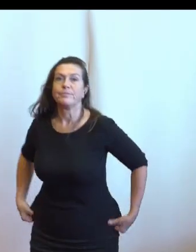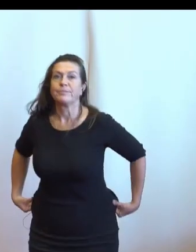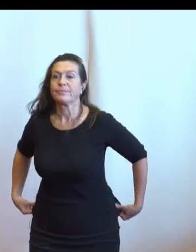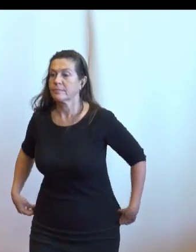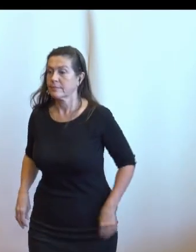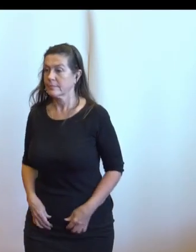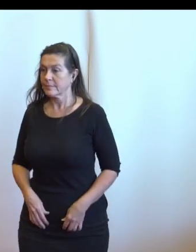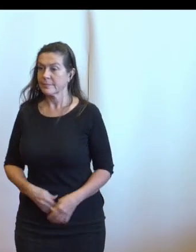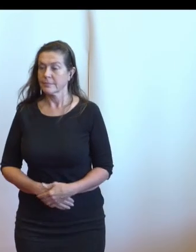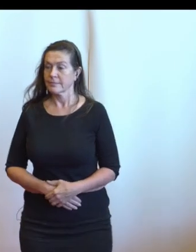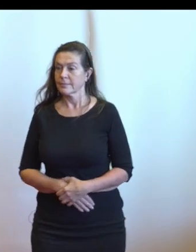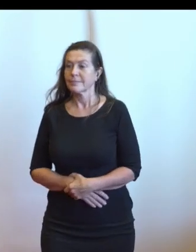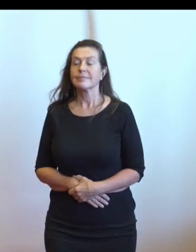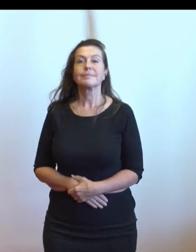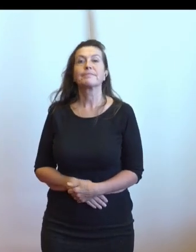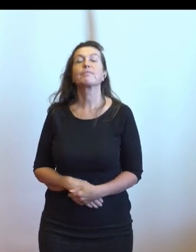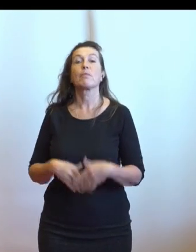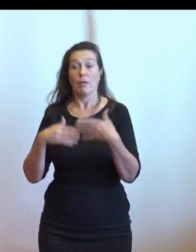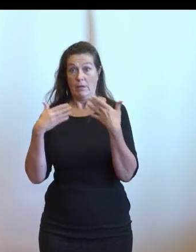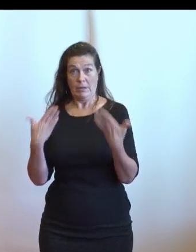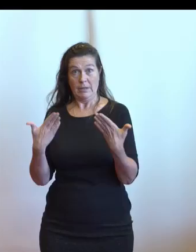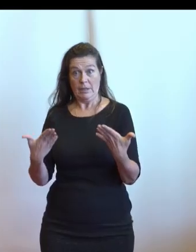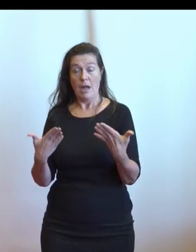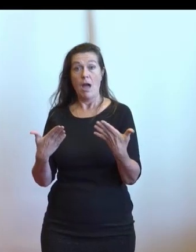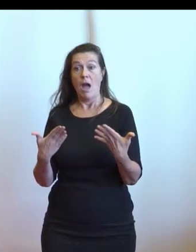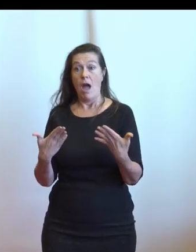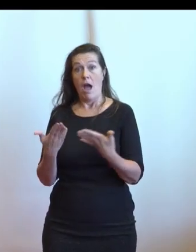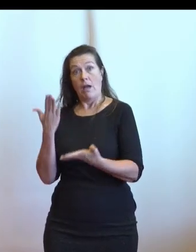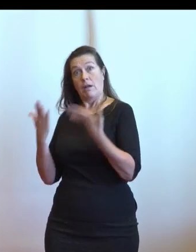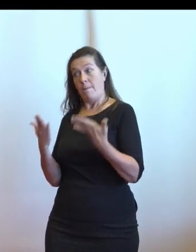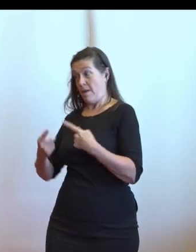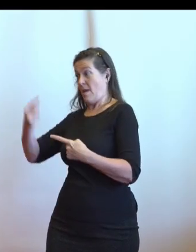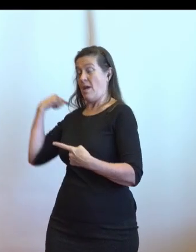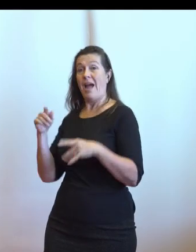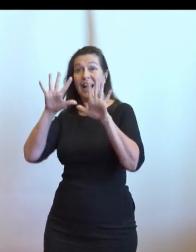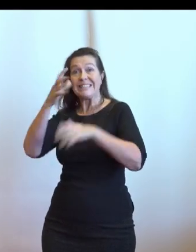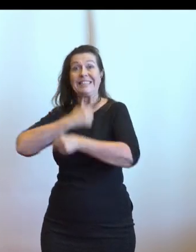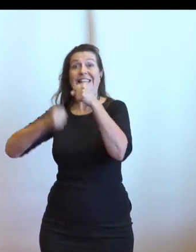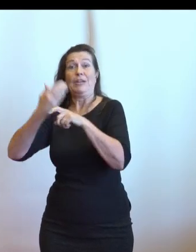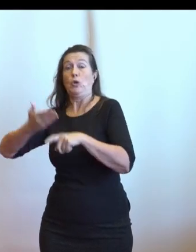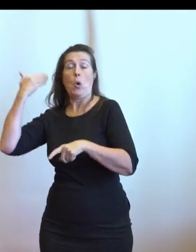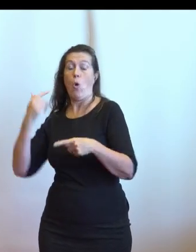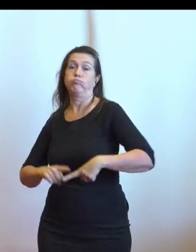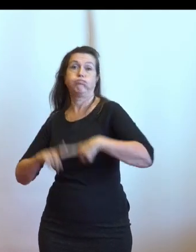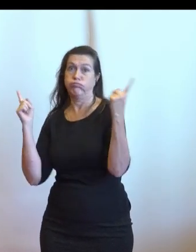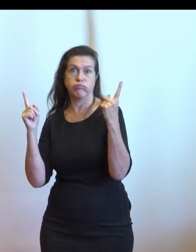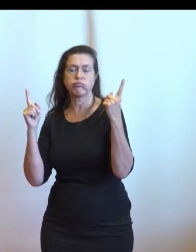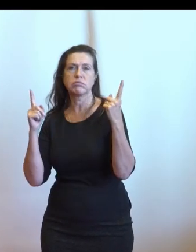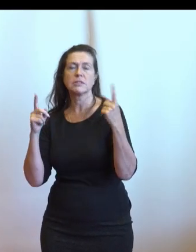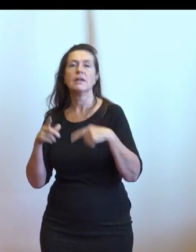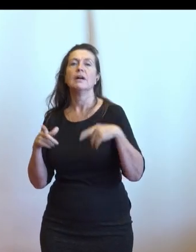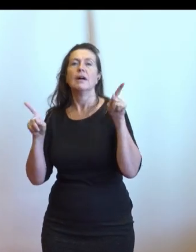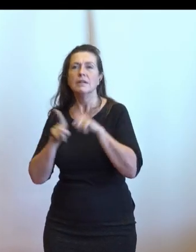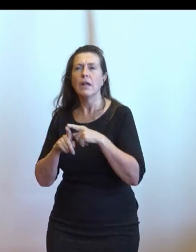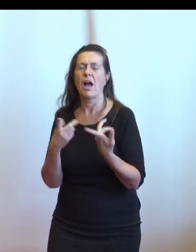ago, and that we had a habit of coming in at the end of projects, causing problems for the